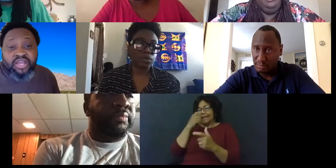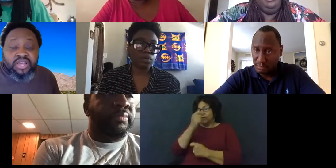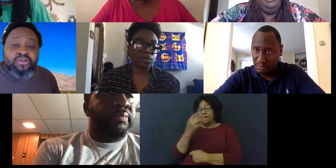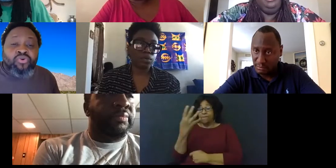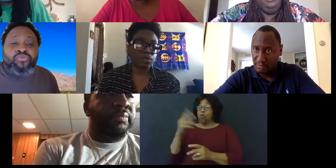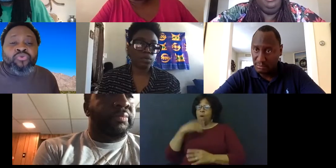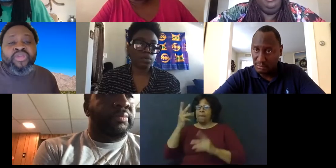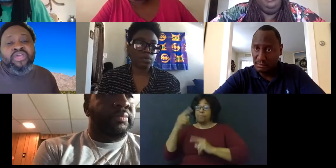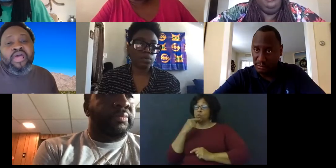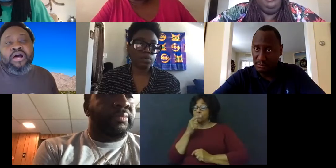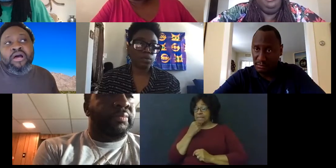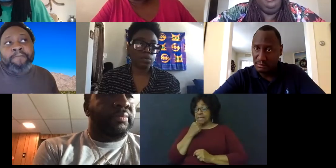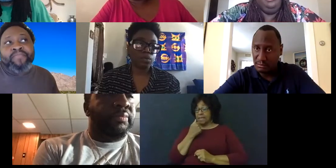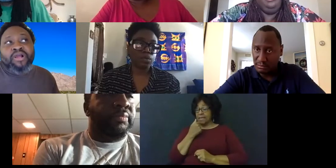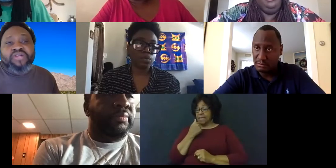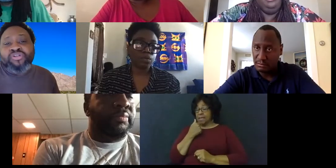say, you know, who think